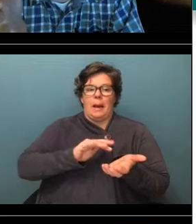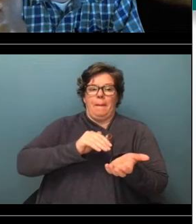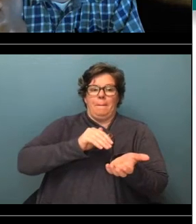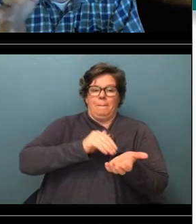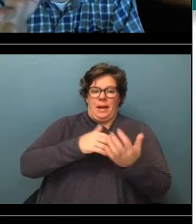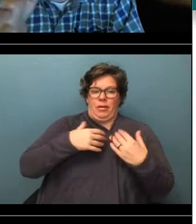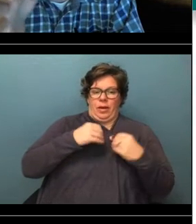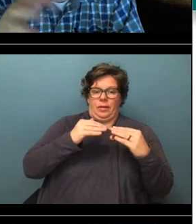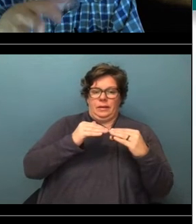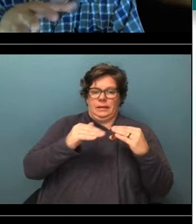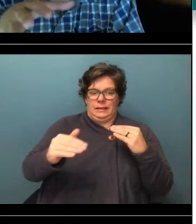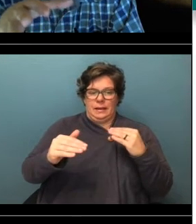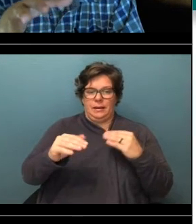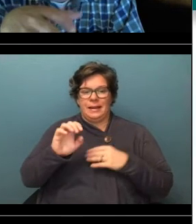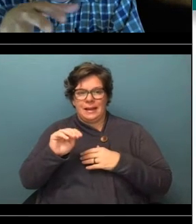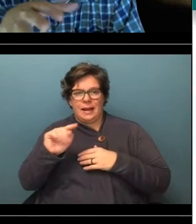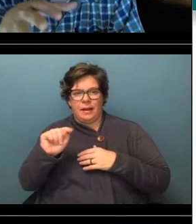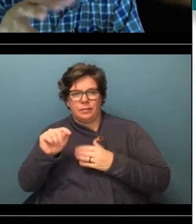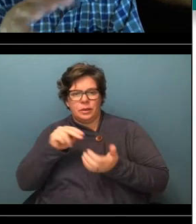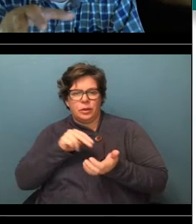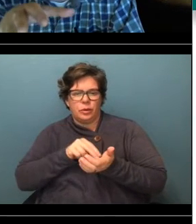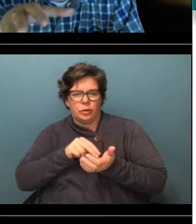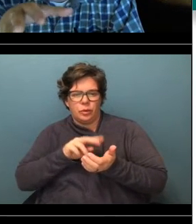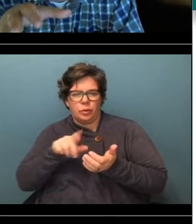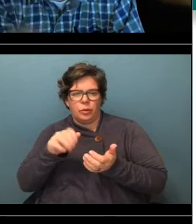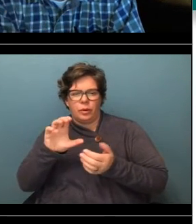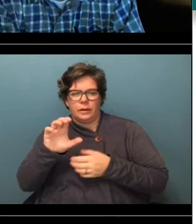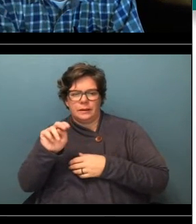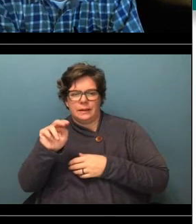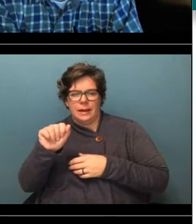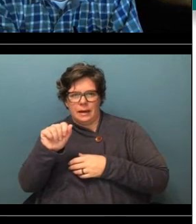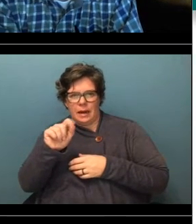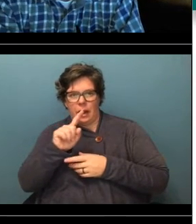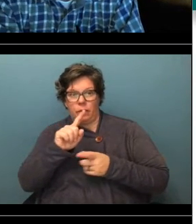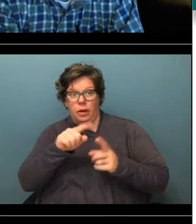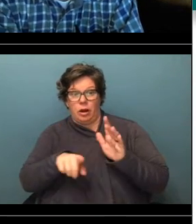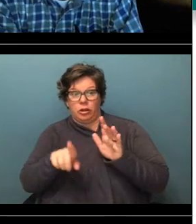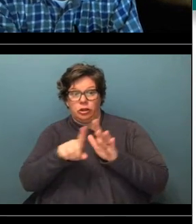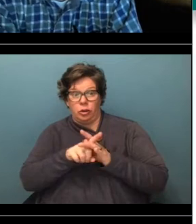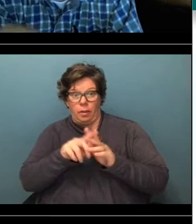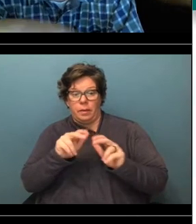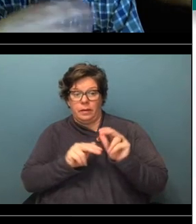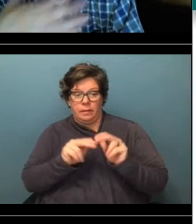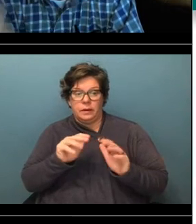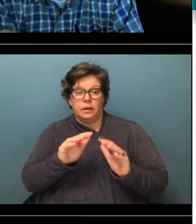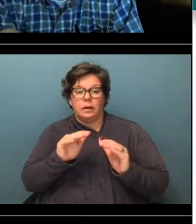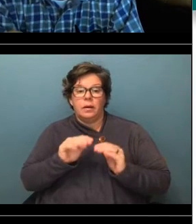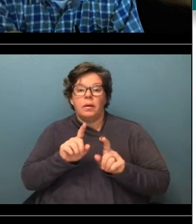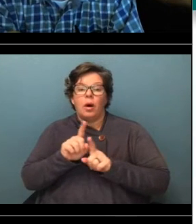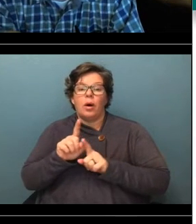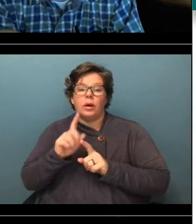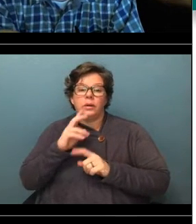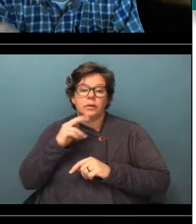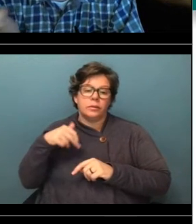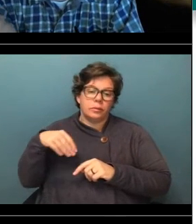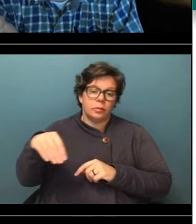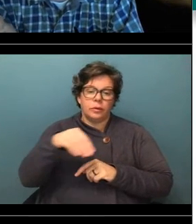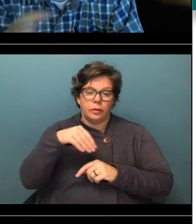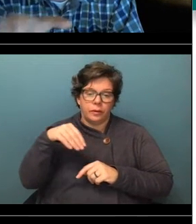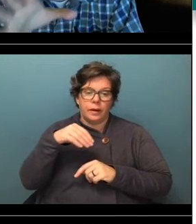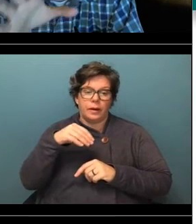stability as determined by an EMT, nurse, or CNA upon admission. Clients must also be able to ambulate on